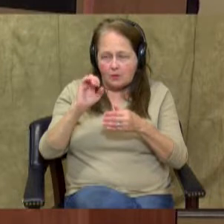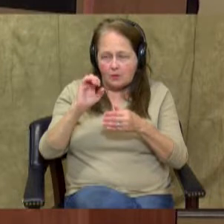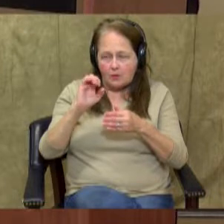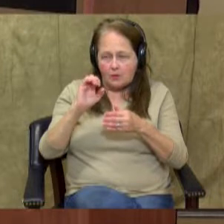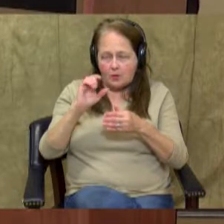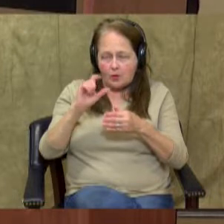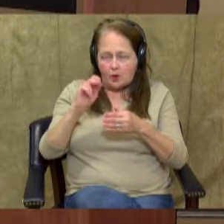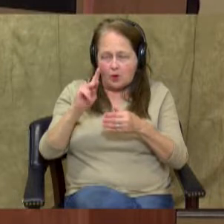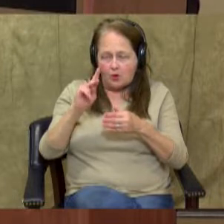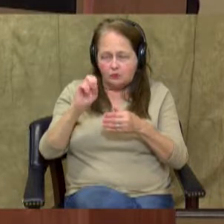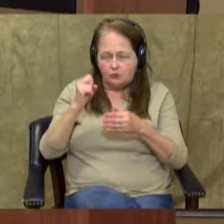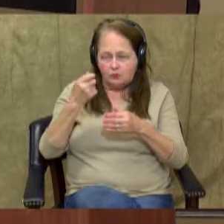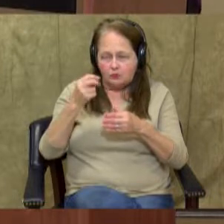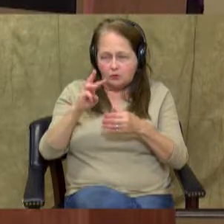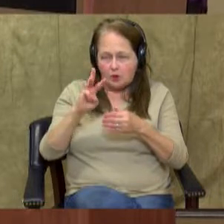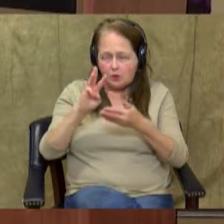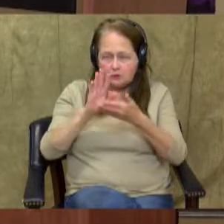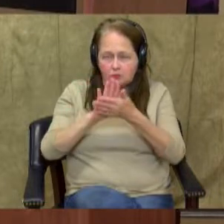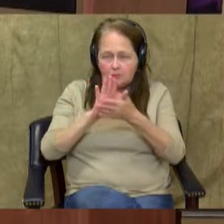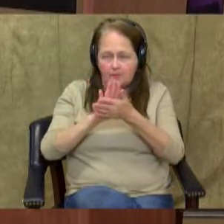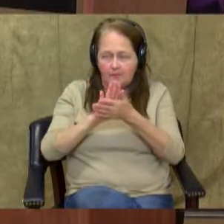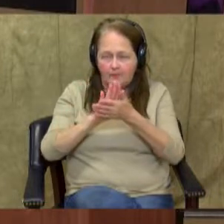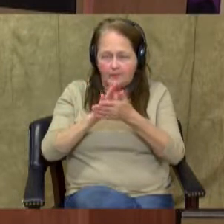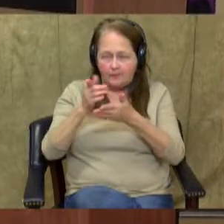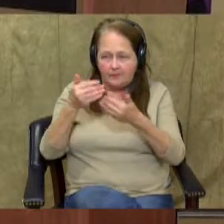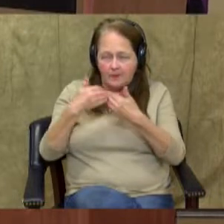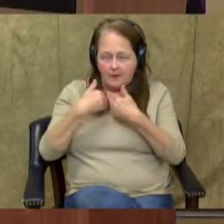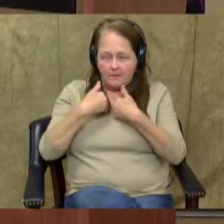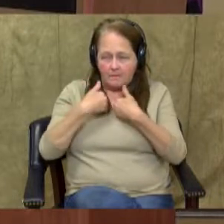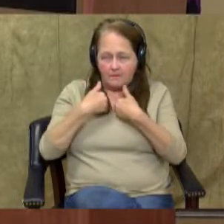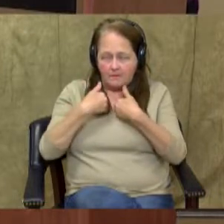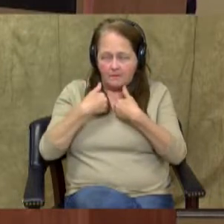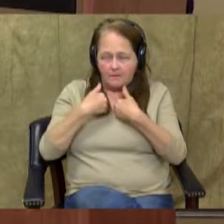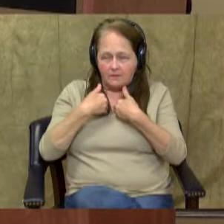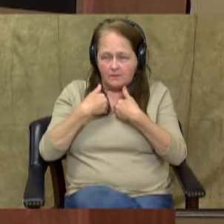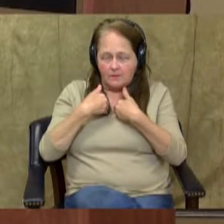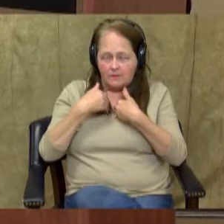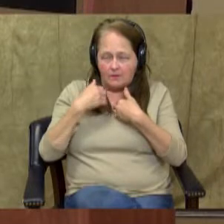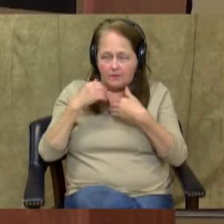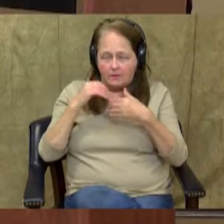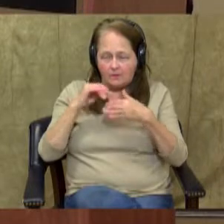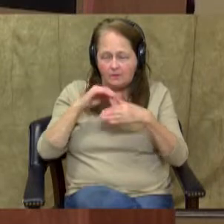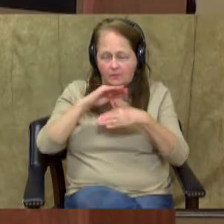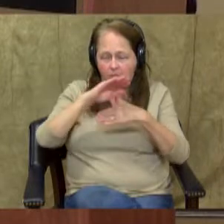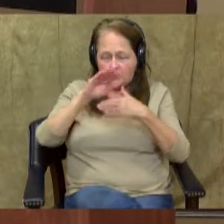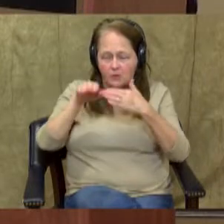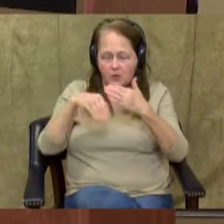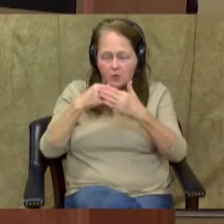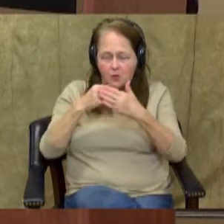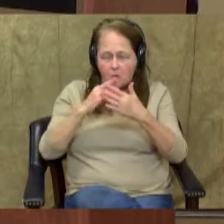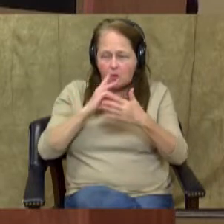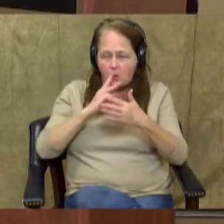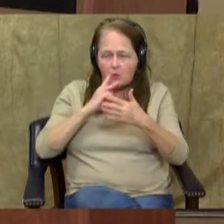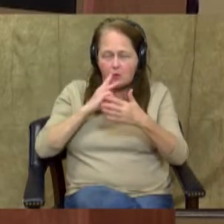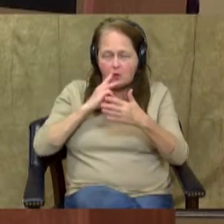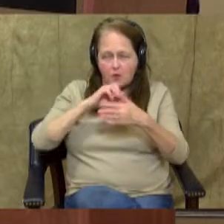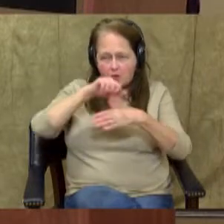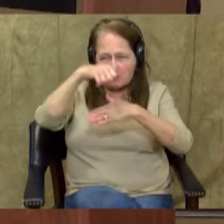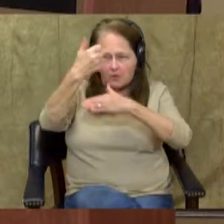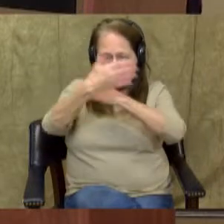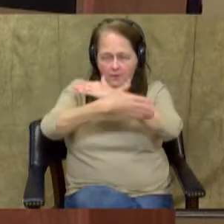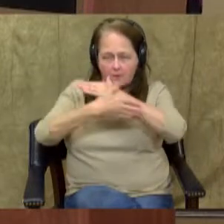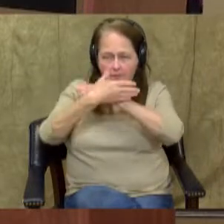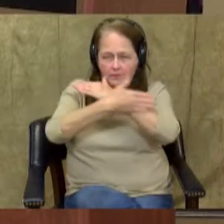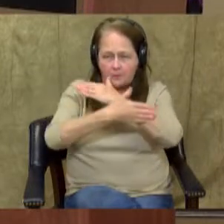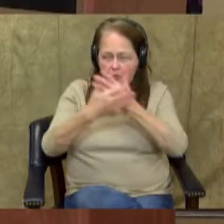number one says that this contains a strategic international waterway. So can you think of a